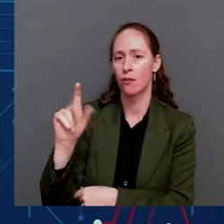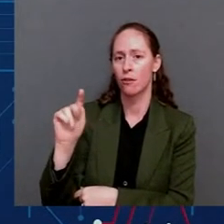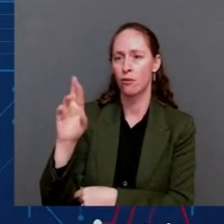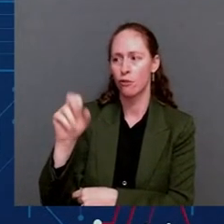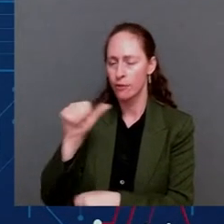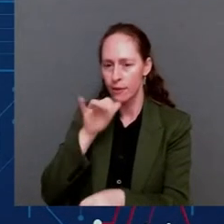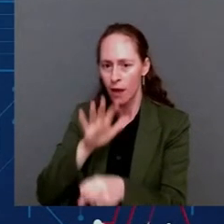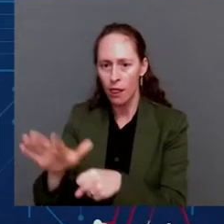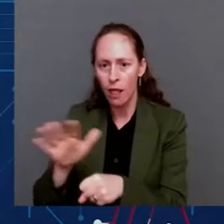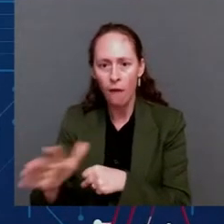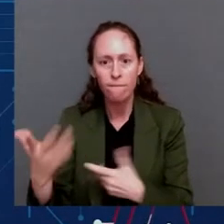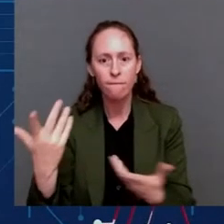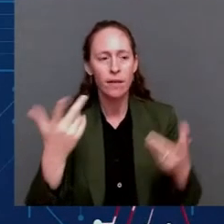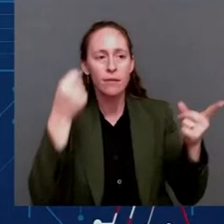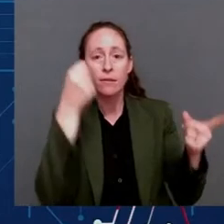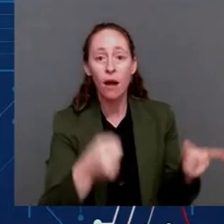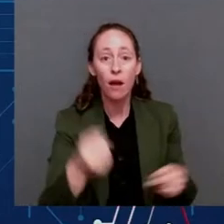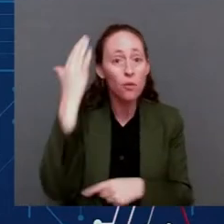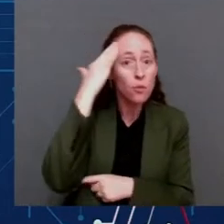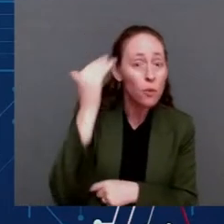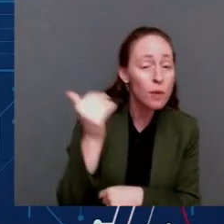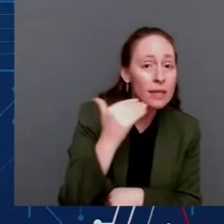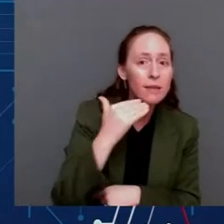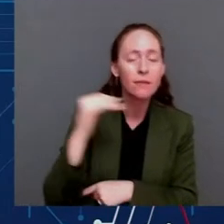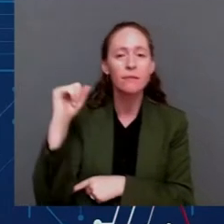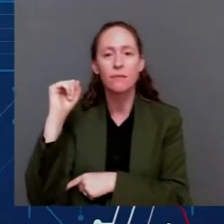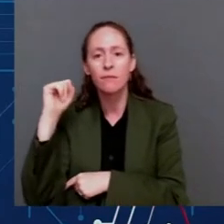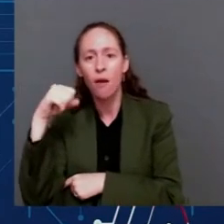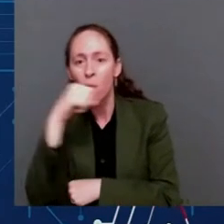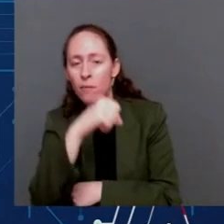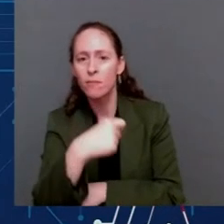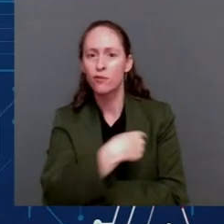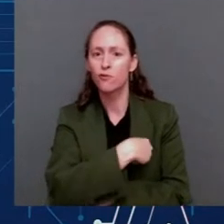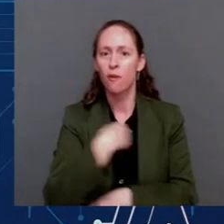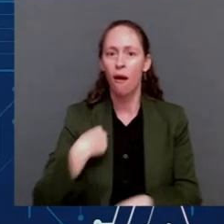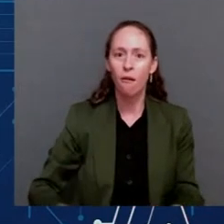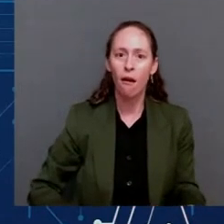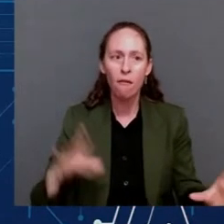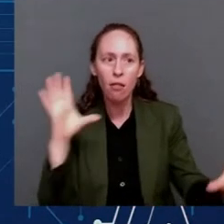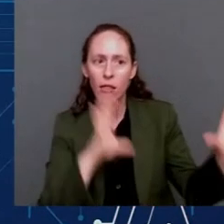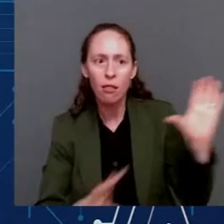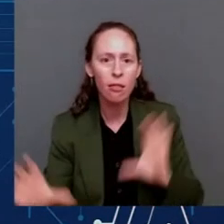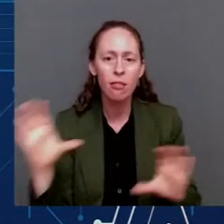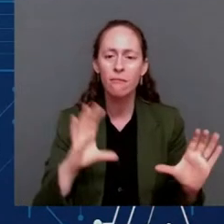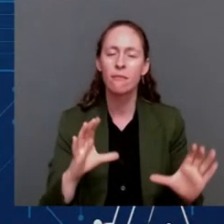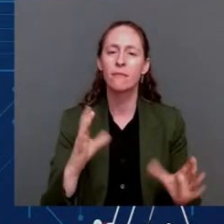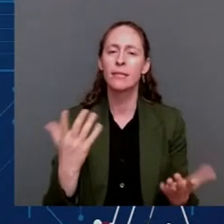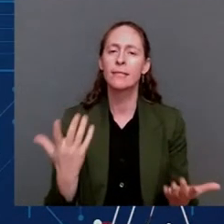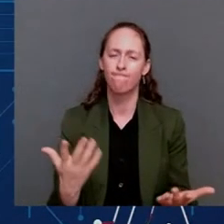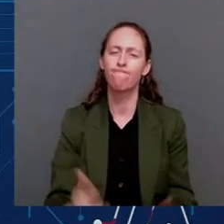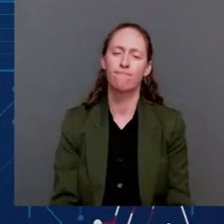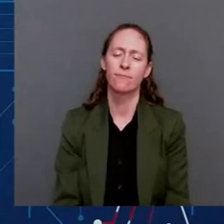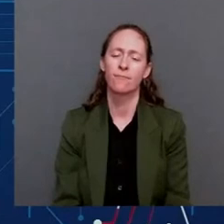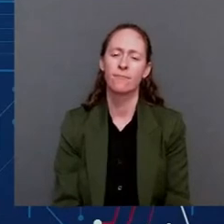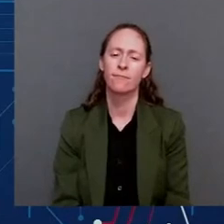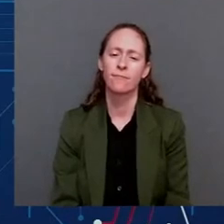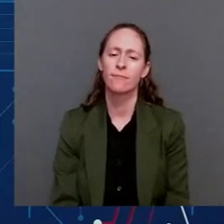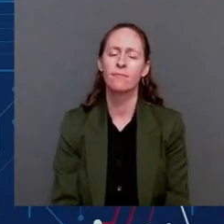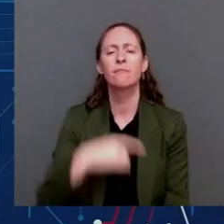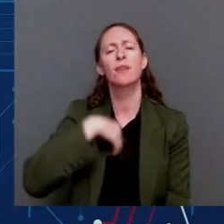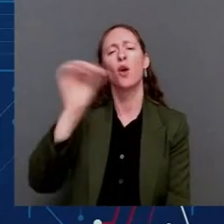my mind, we have to bring that production back to the United States of America. American workers must be making